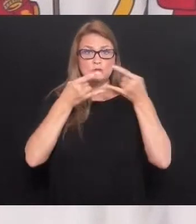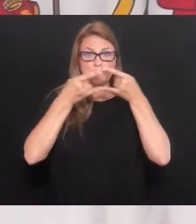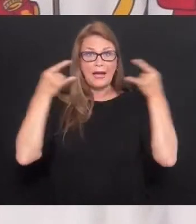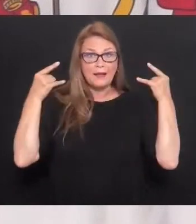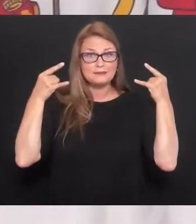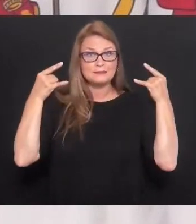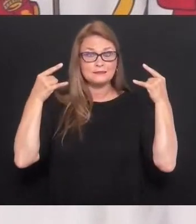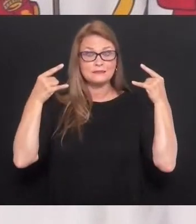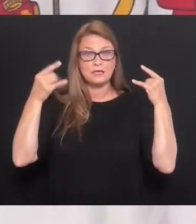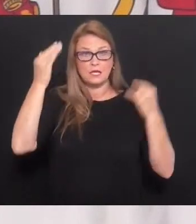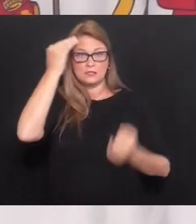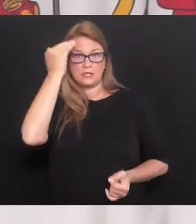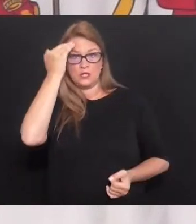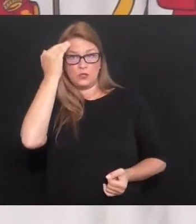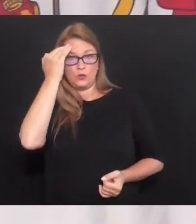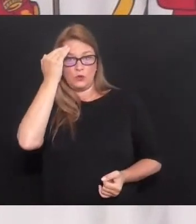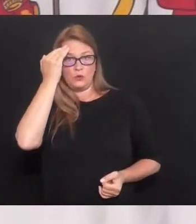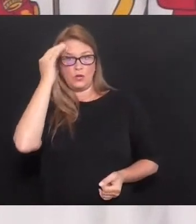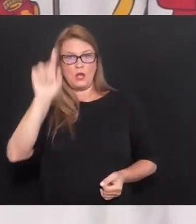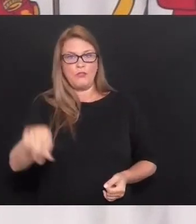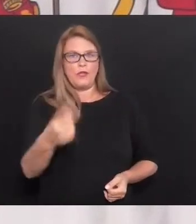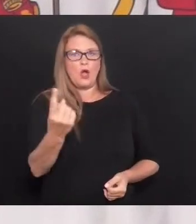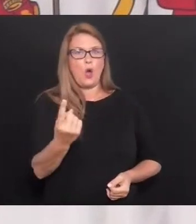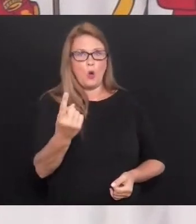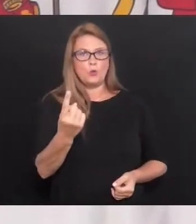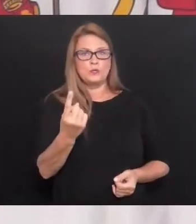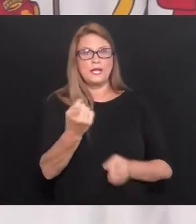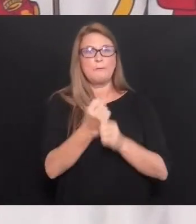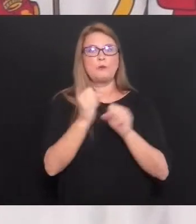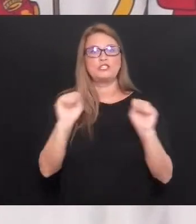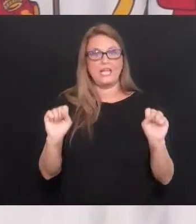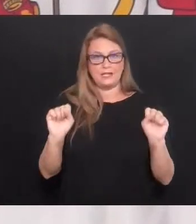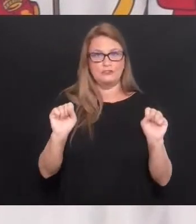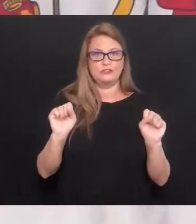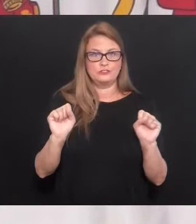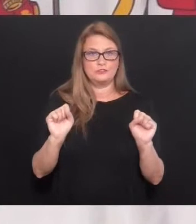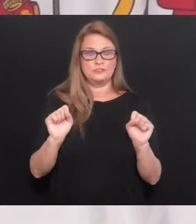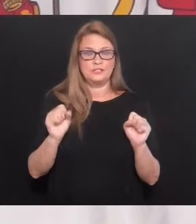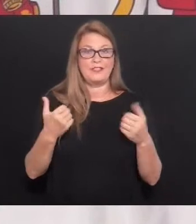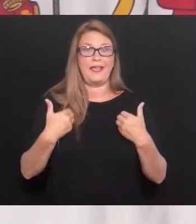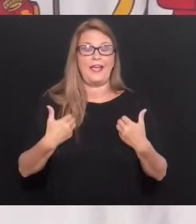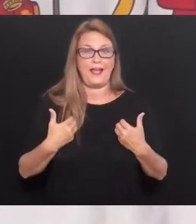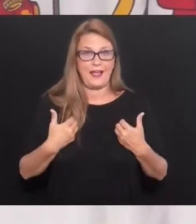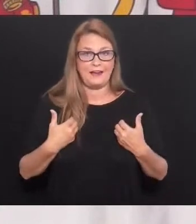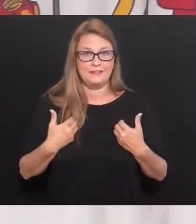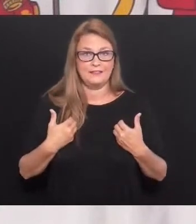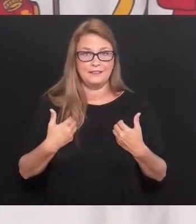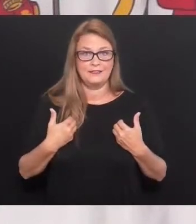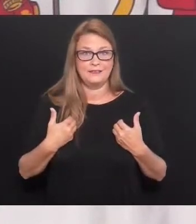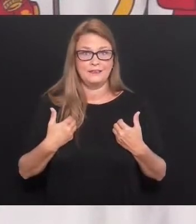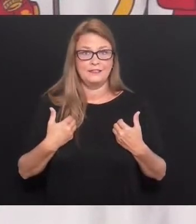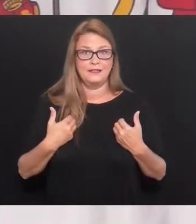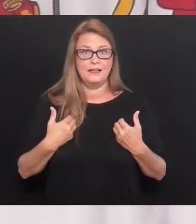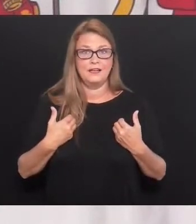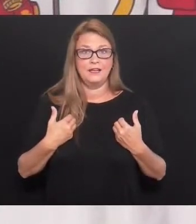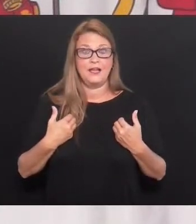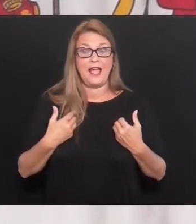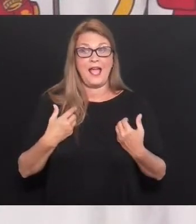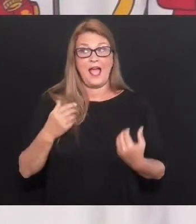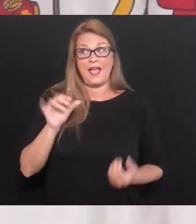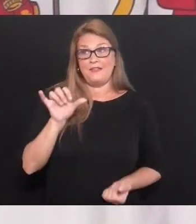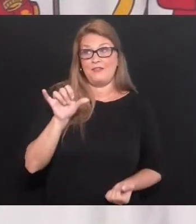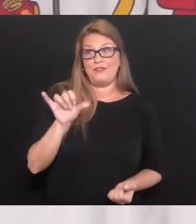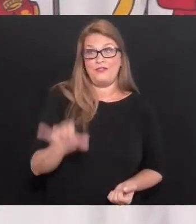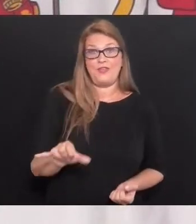that that's really probably one of the only protectors that they really had. And they did it